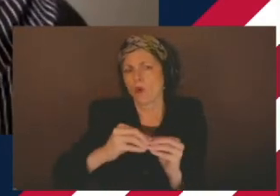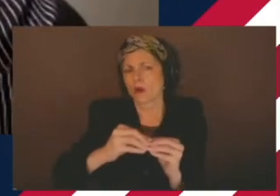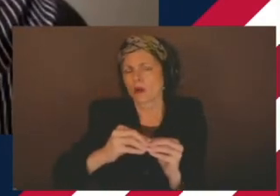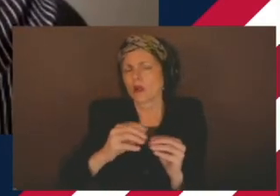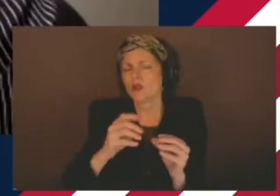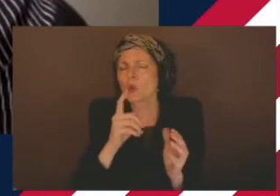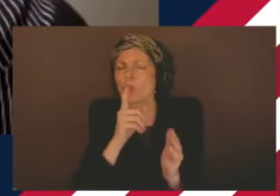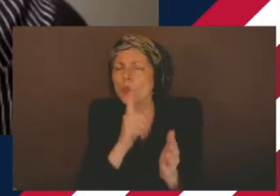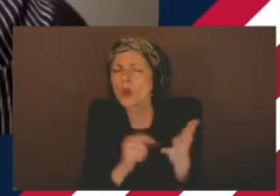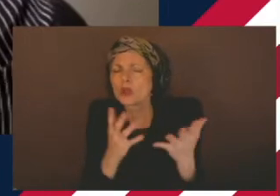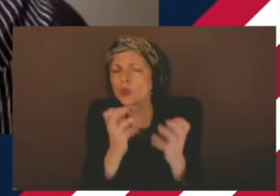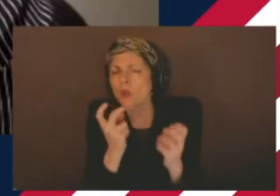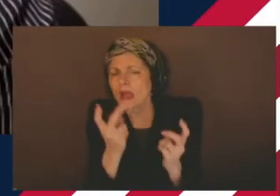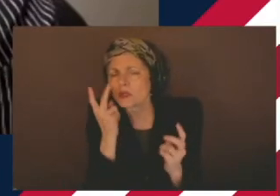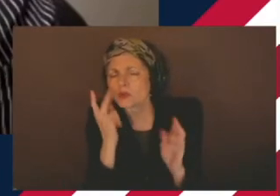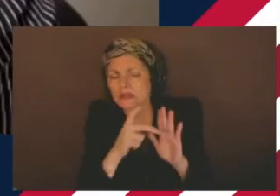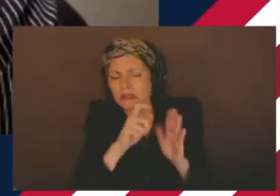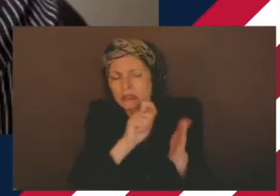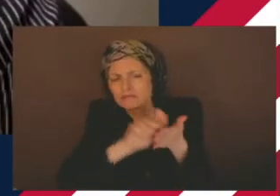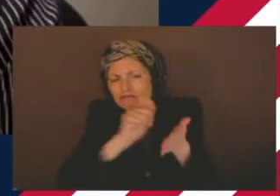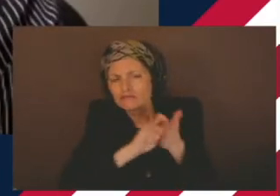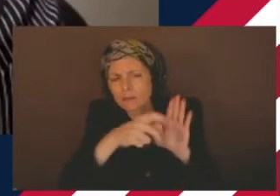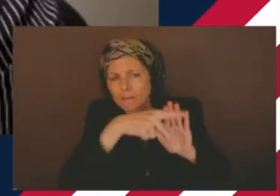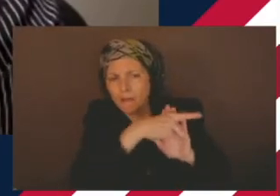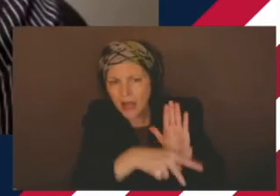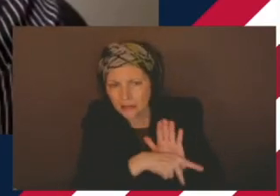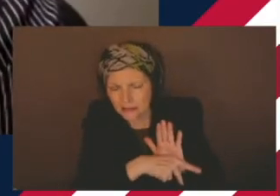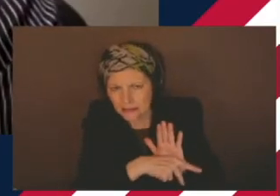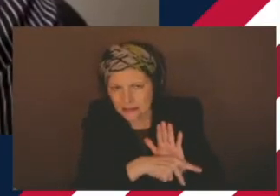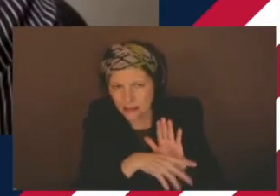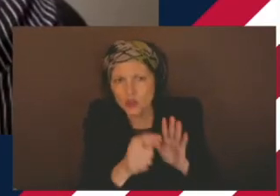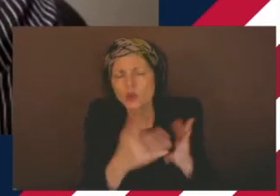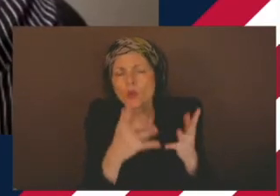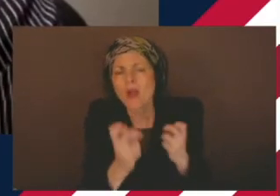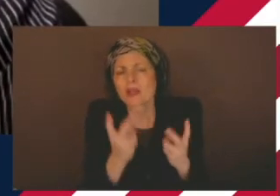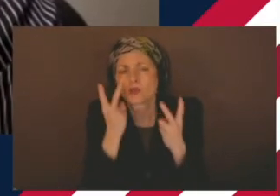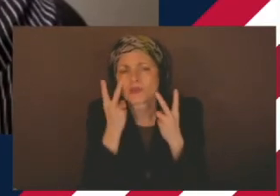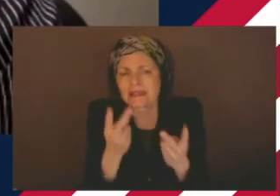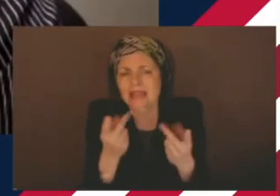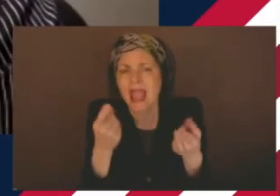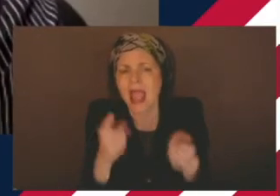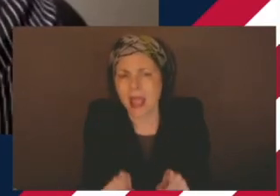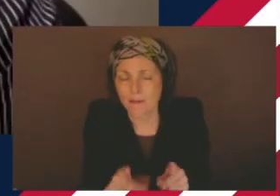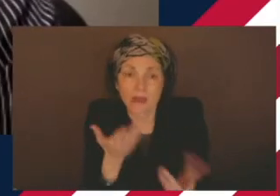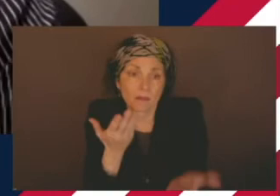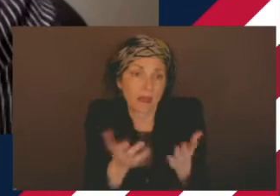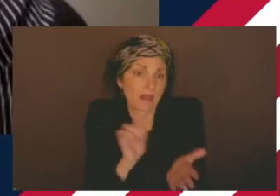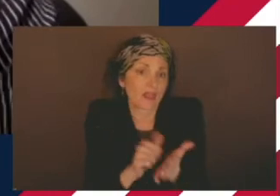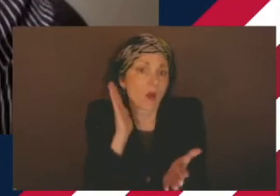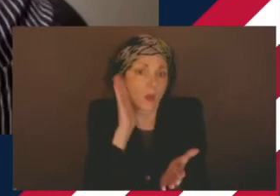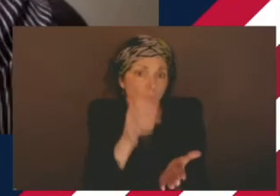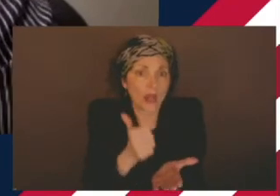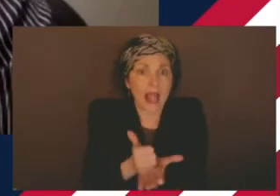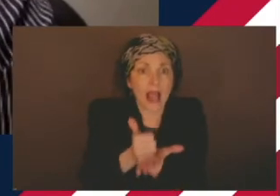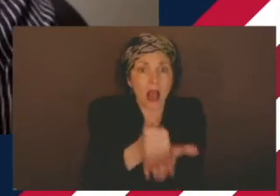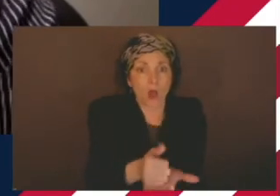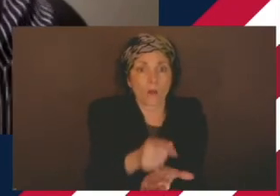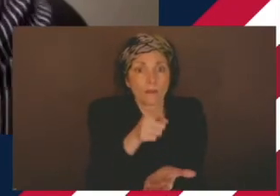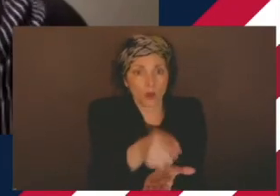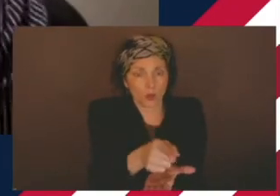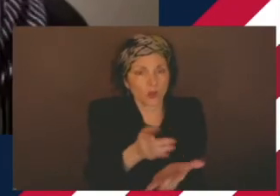to see implemented that would have helped you on your journey through coping with your